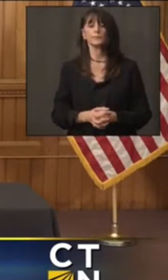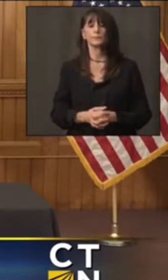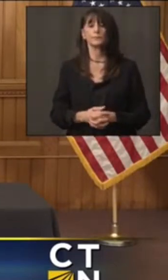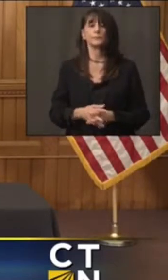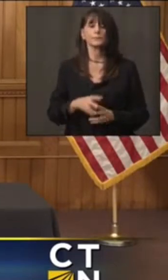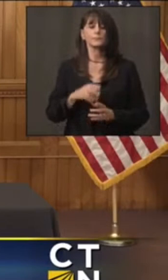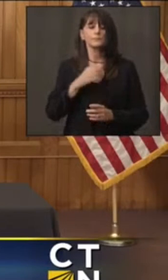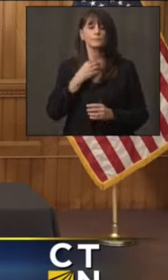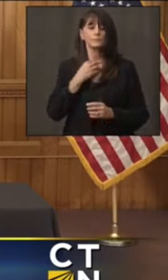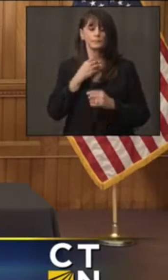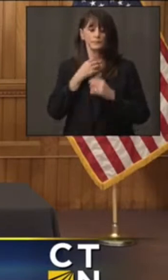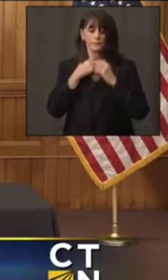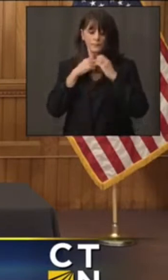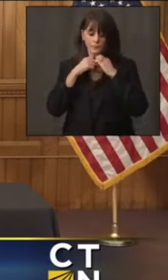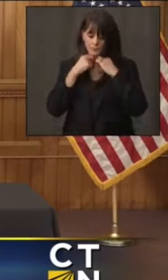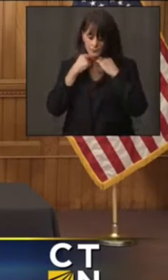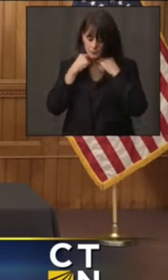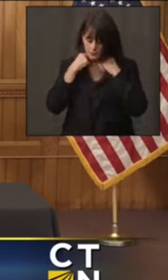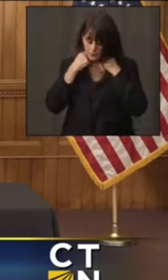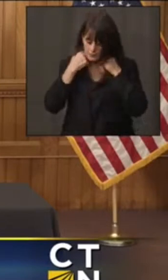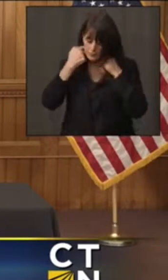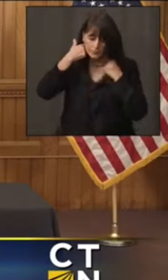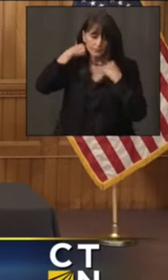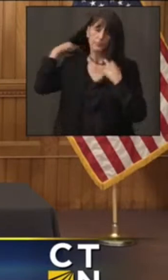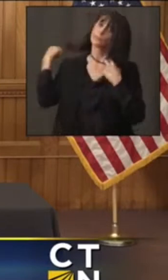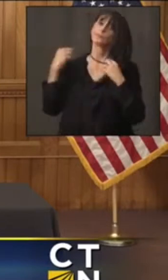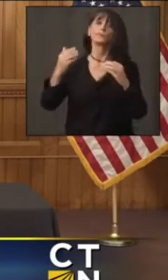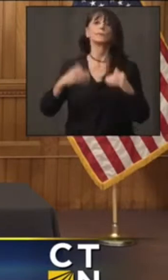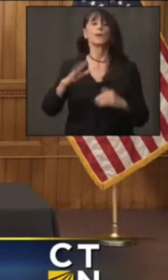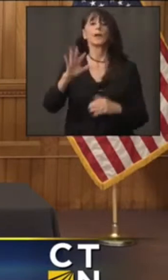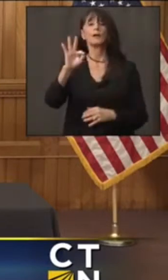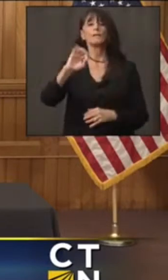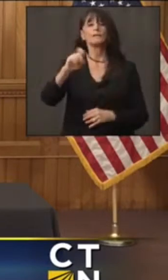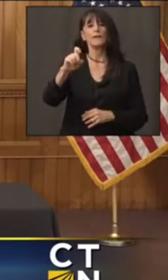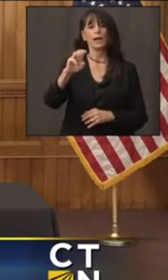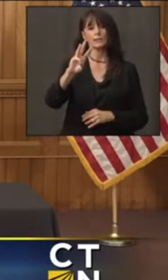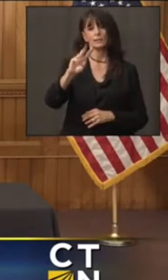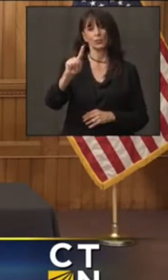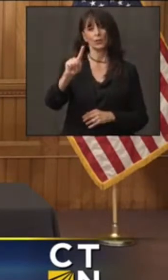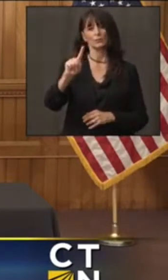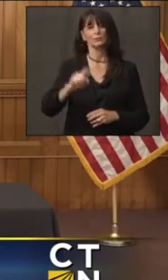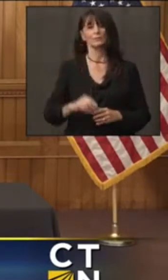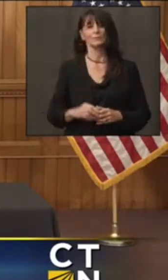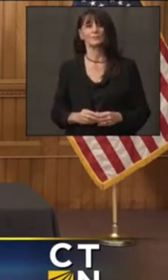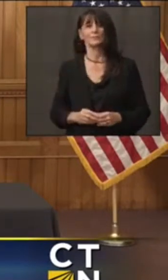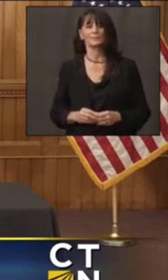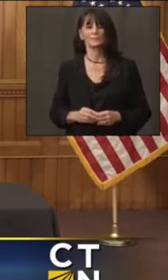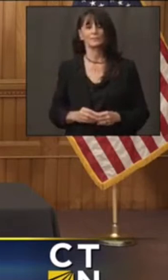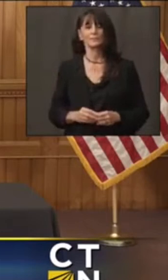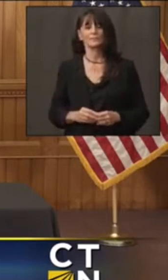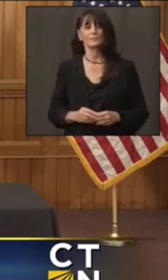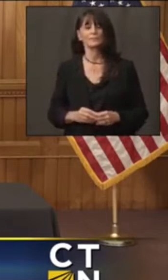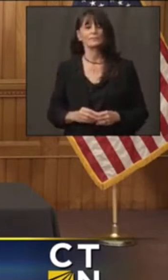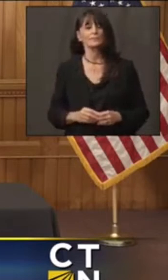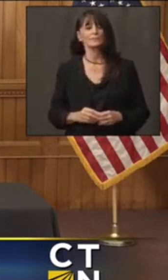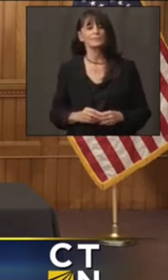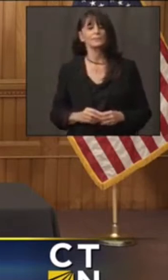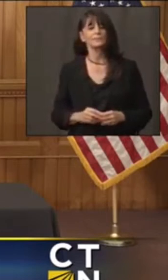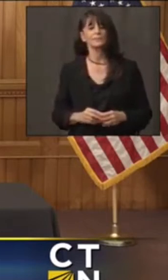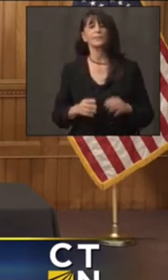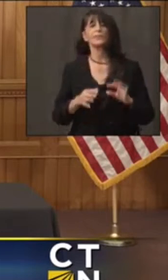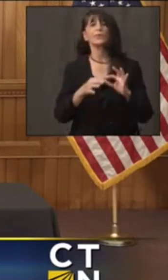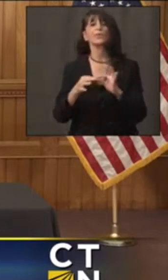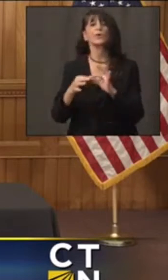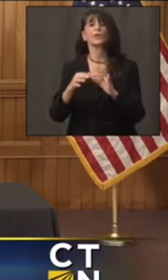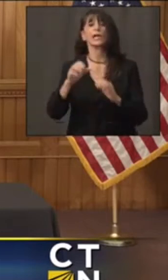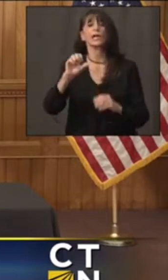Fox 61. Yeah, Governor, on the shared work program, the